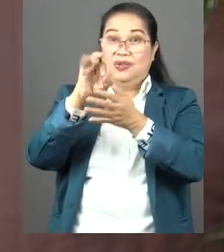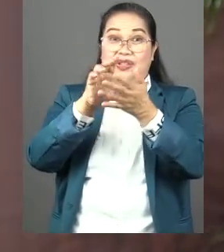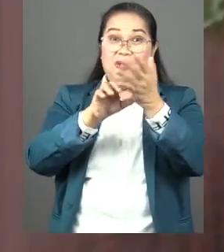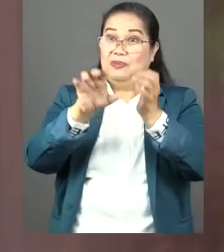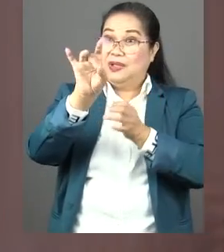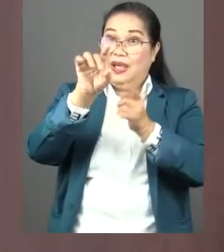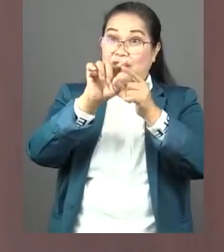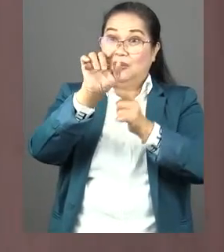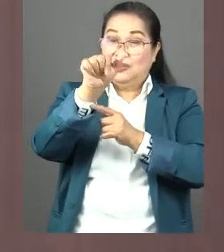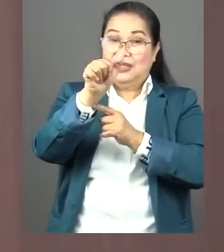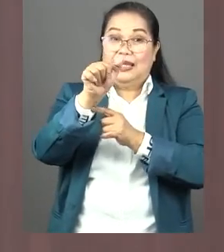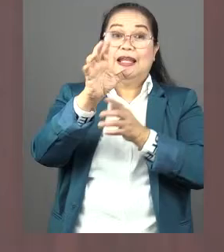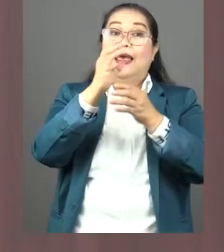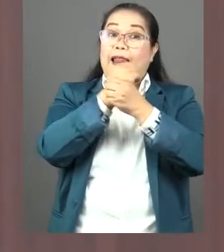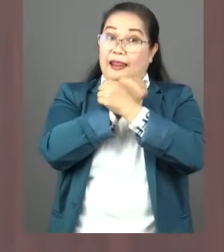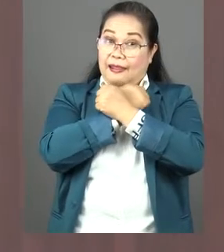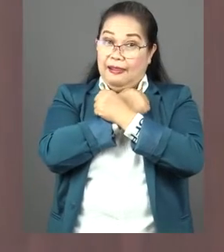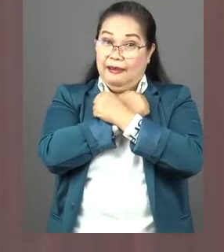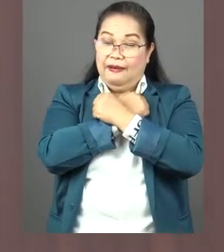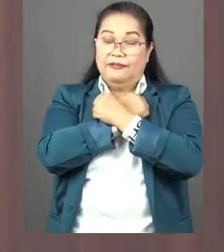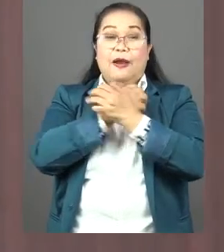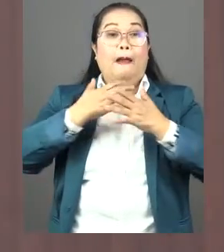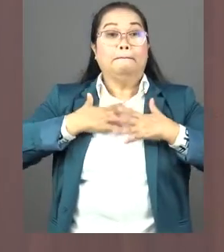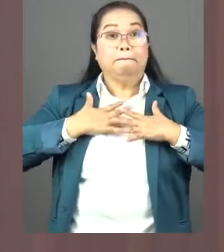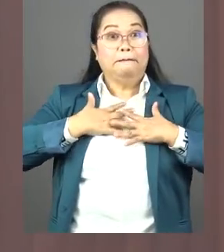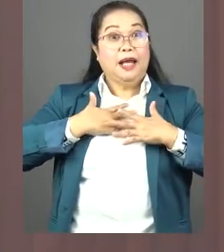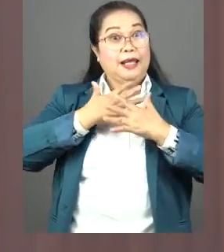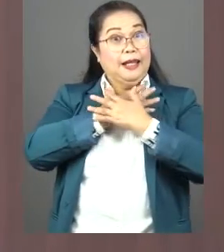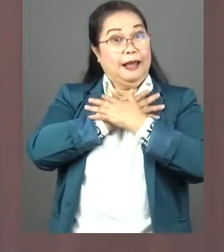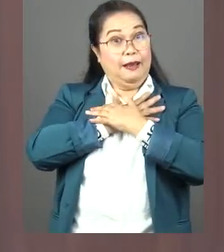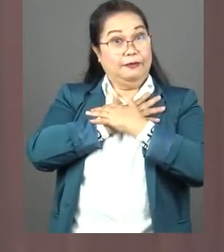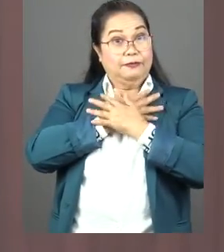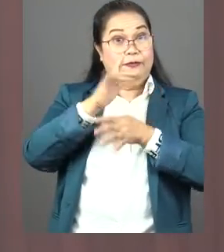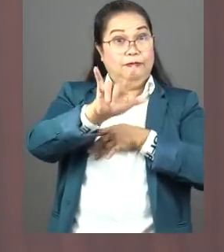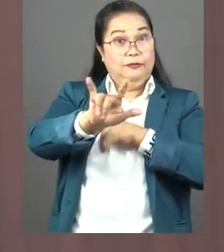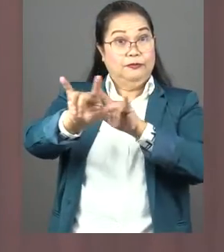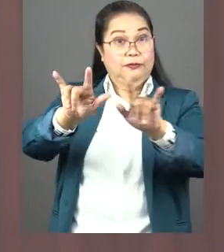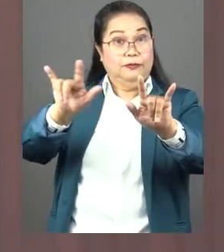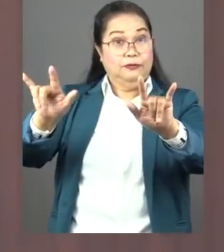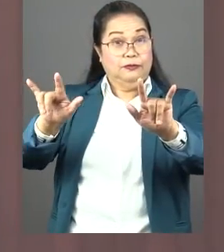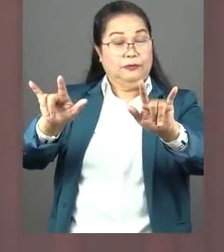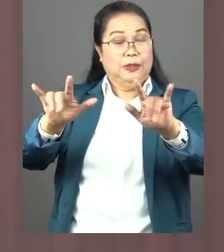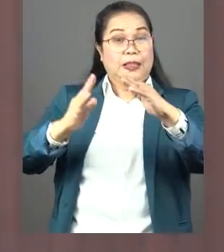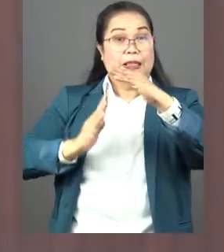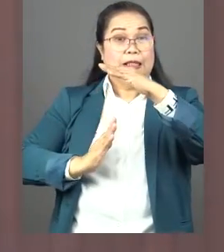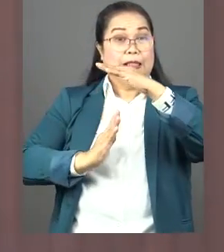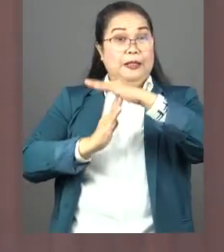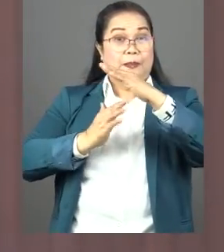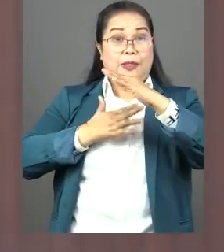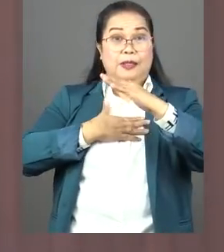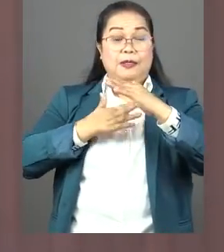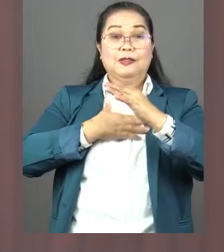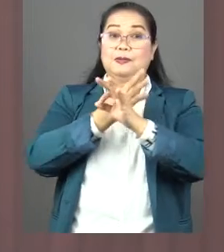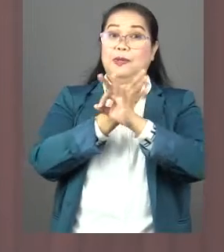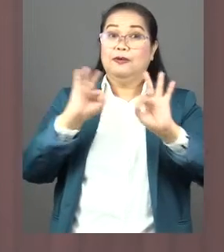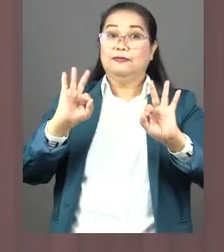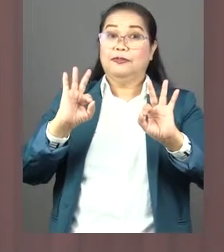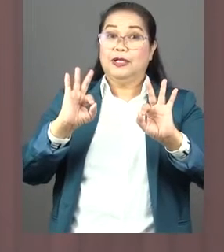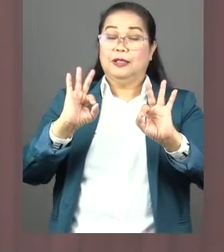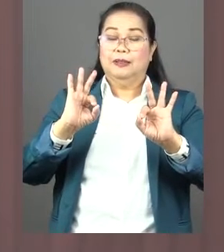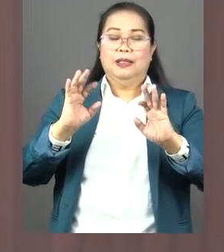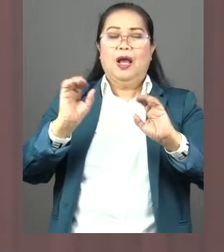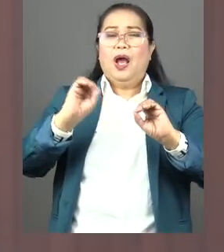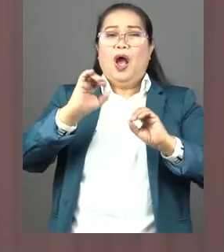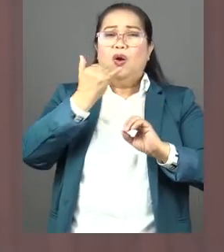about love, my love for others as a Christian limits my liberty. Nothing wrong with